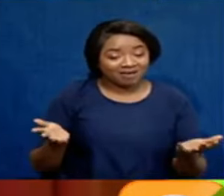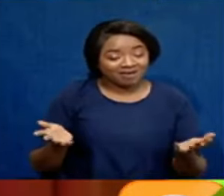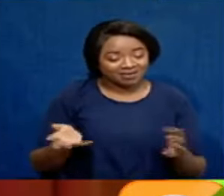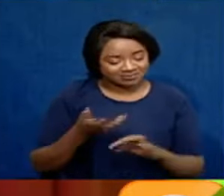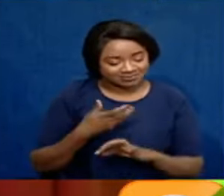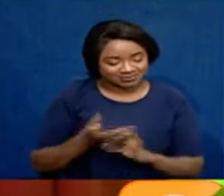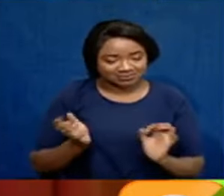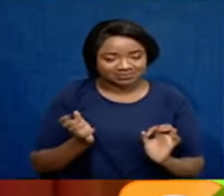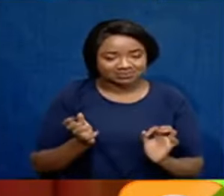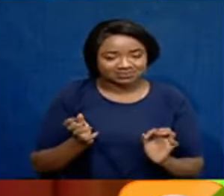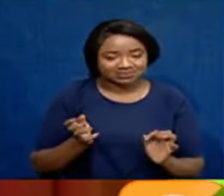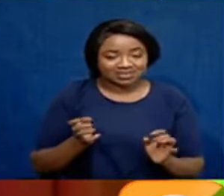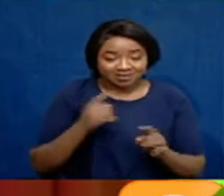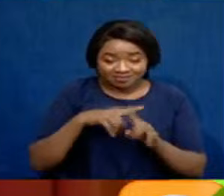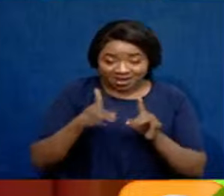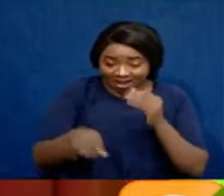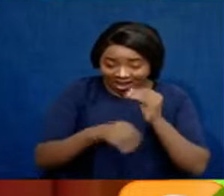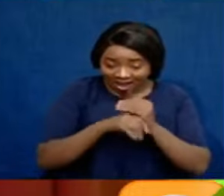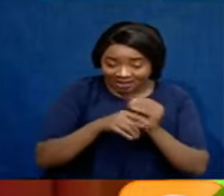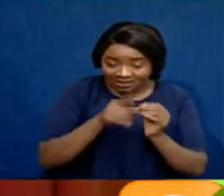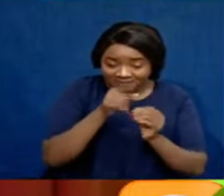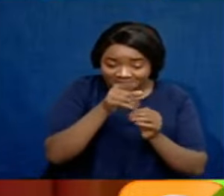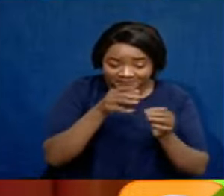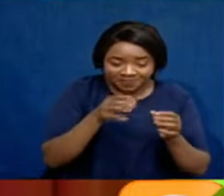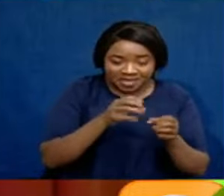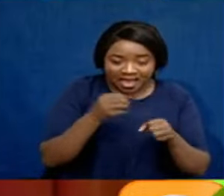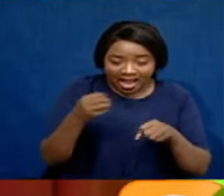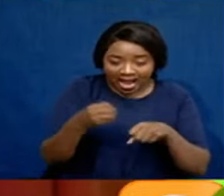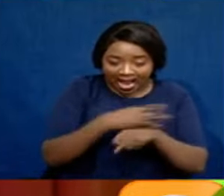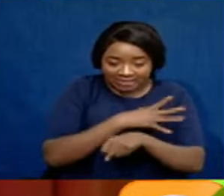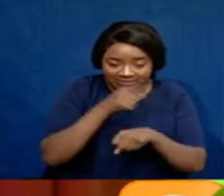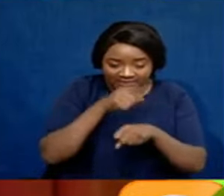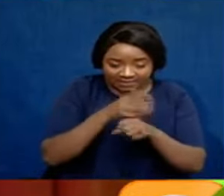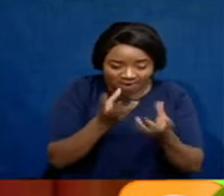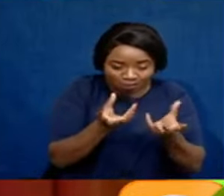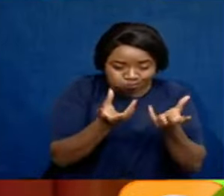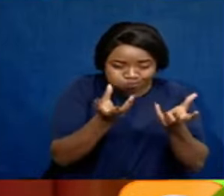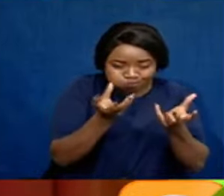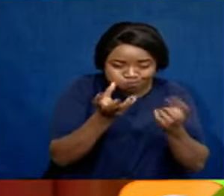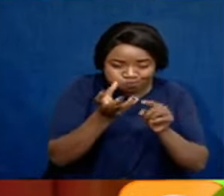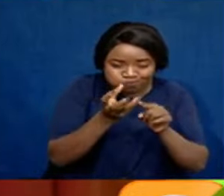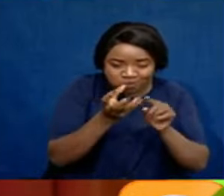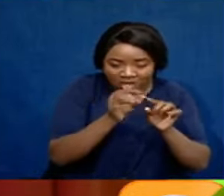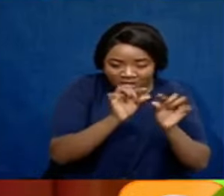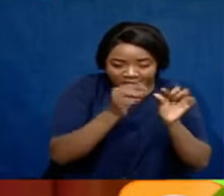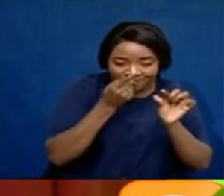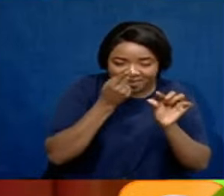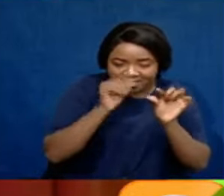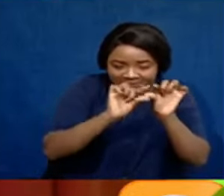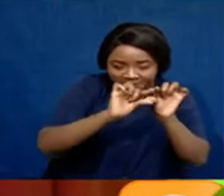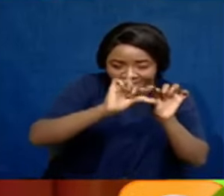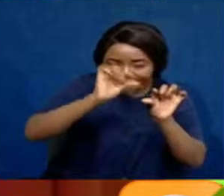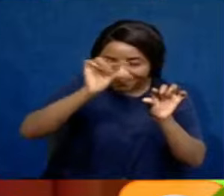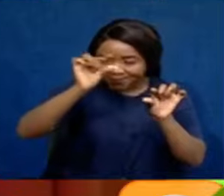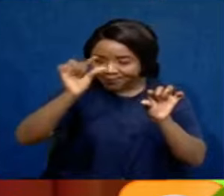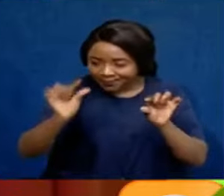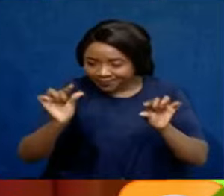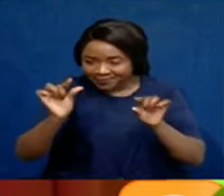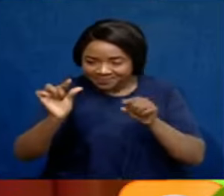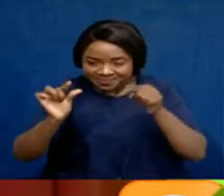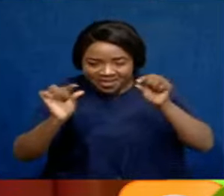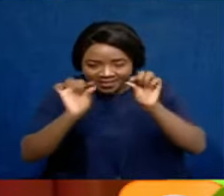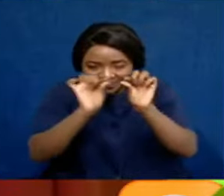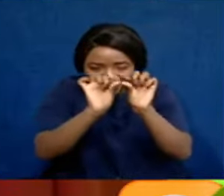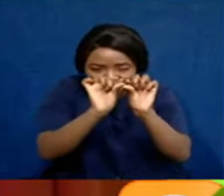or where our urine passes through. And sometimes or more often, it blocks the urine pathway and can cause terrible pain. This